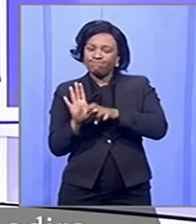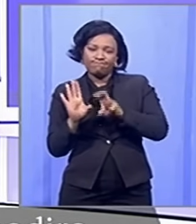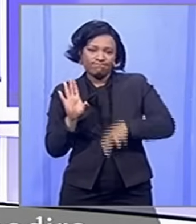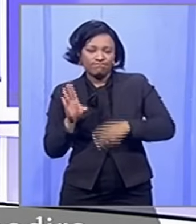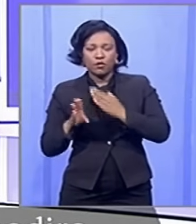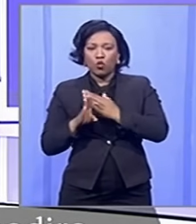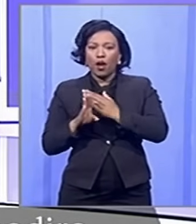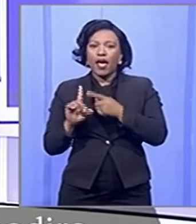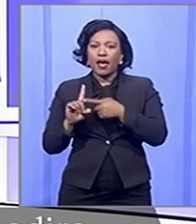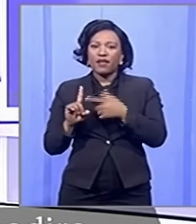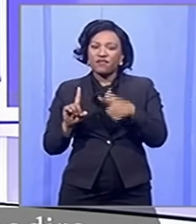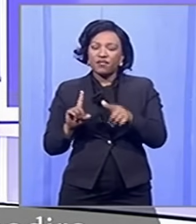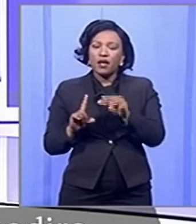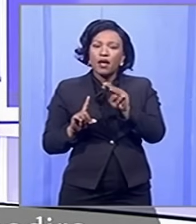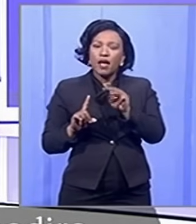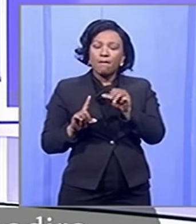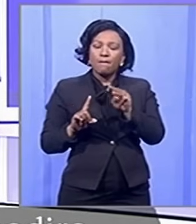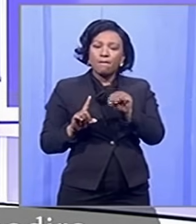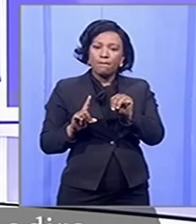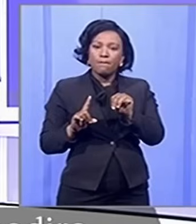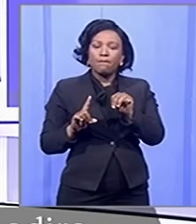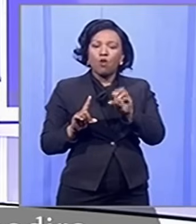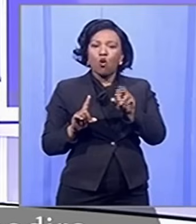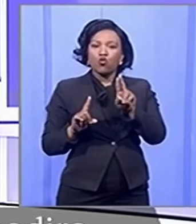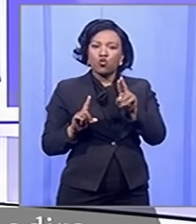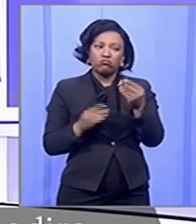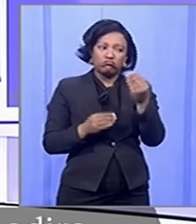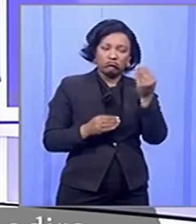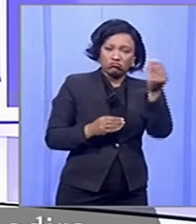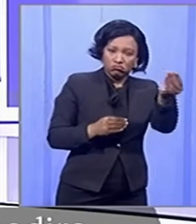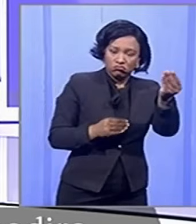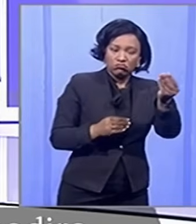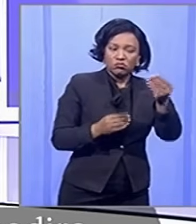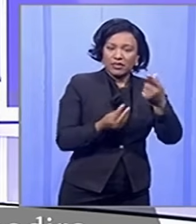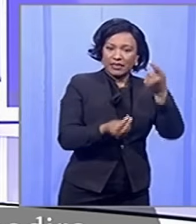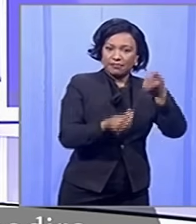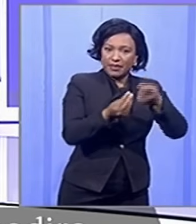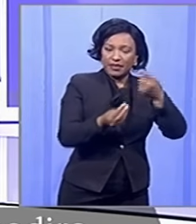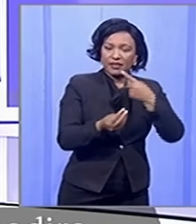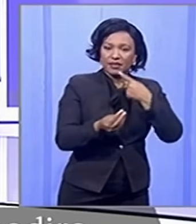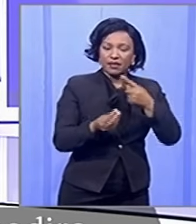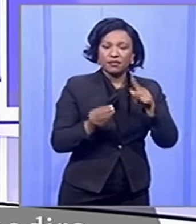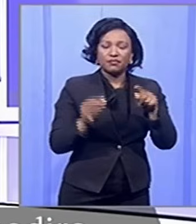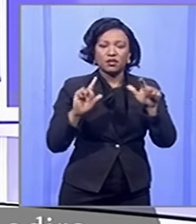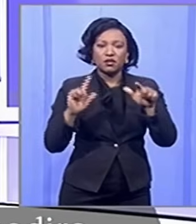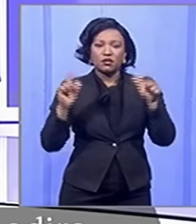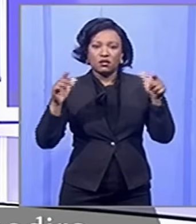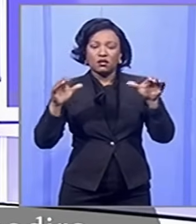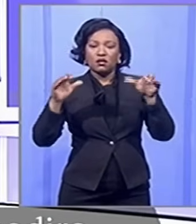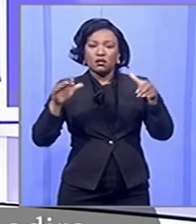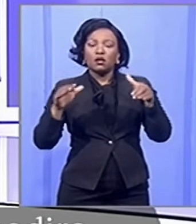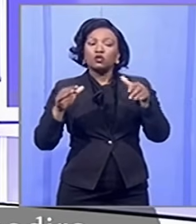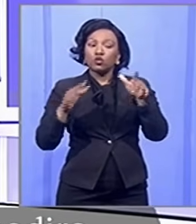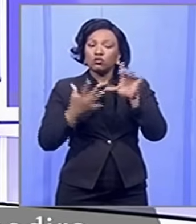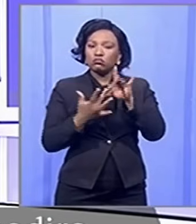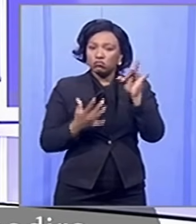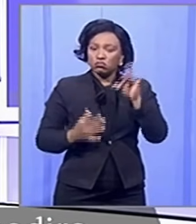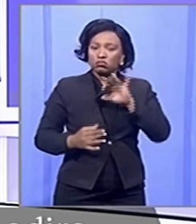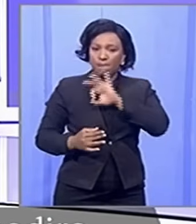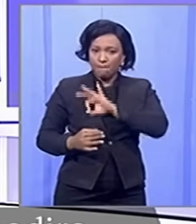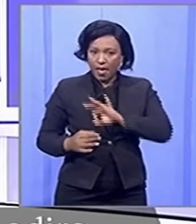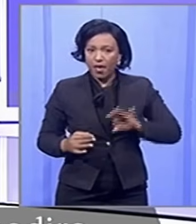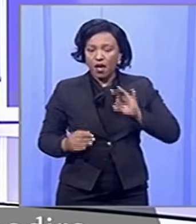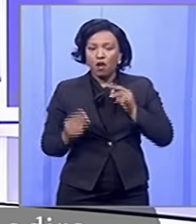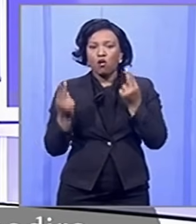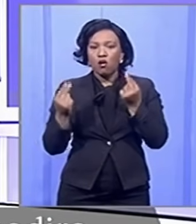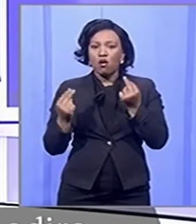sa lekgotla memorandamo ba re ba nyaka peakanyo leswa ya motheo ya komiti ya Meyara yeo e tla go emela